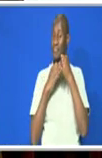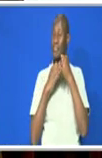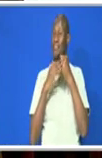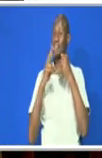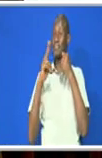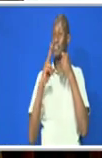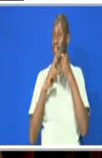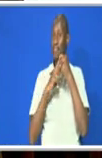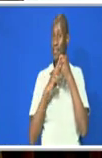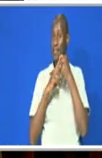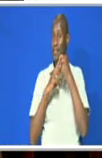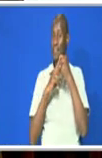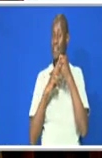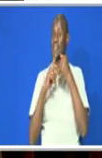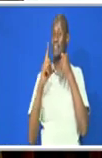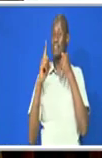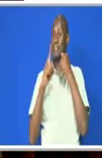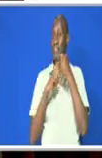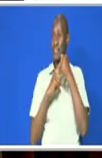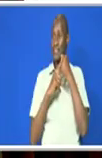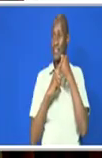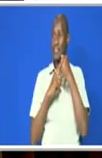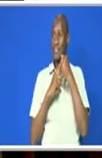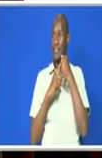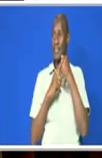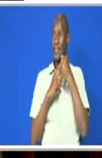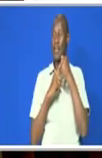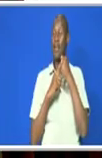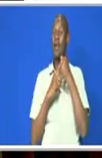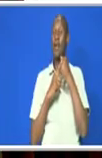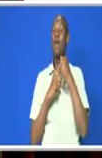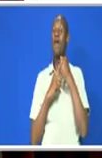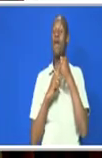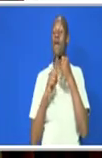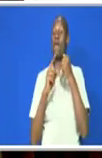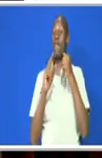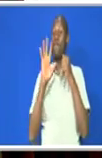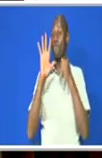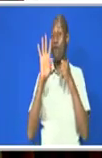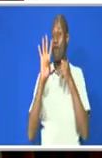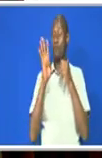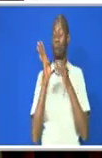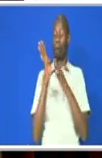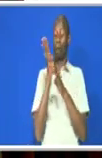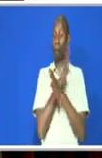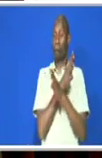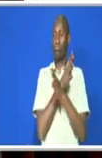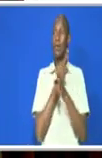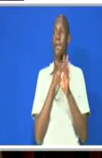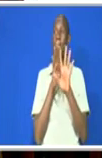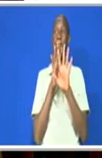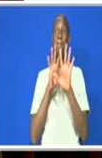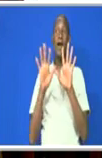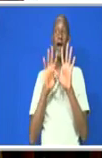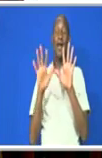7, 6. These are 4 steps backwards. How many fingers am